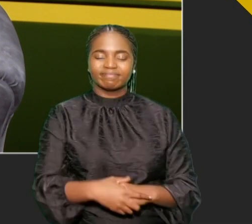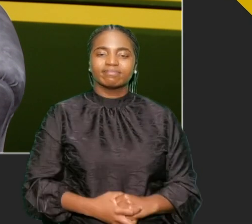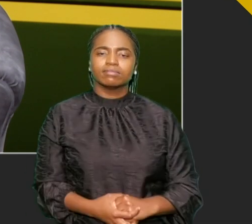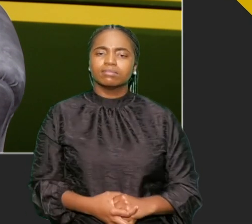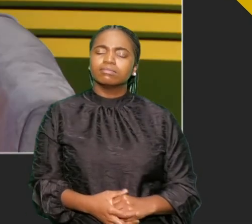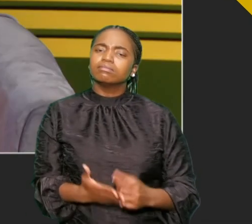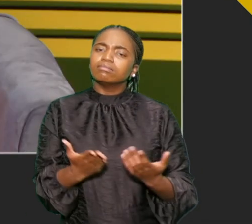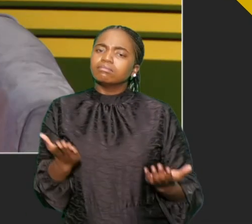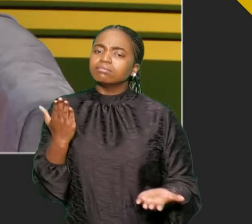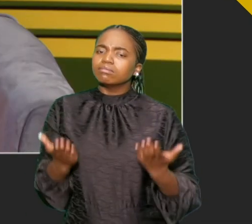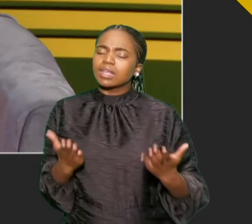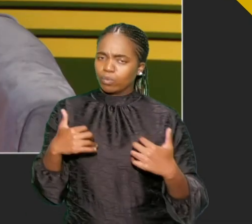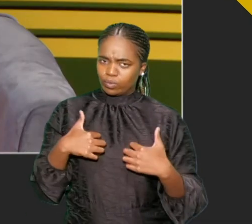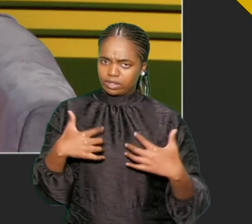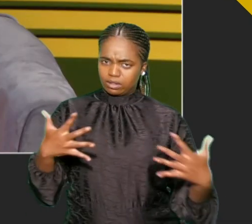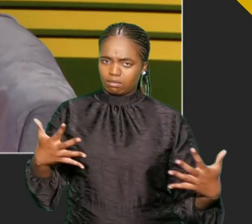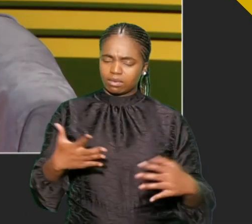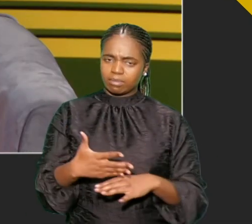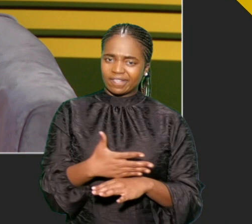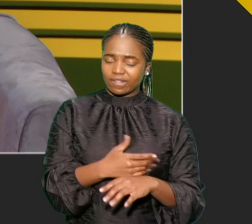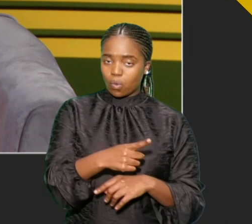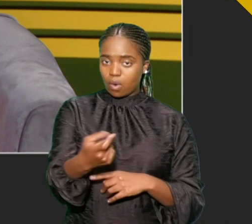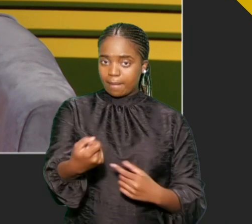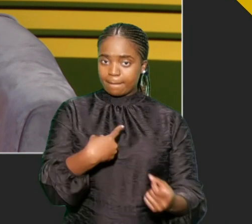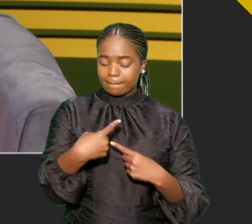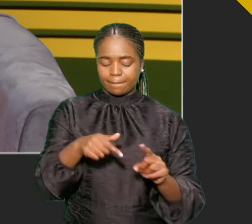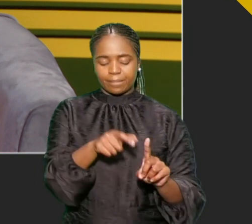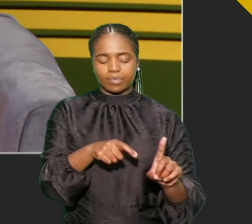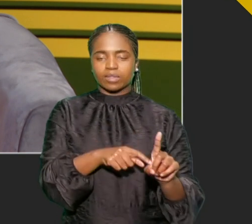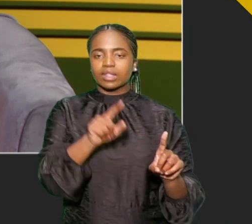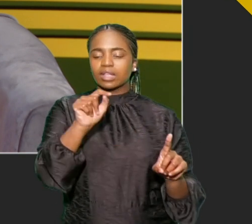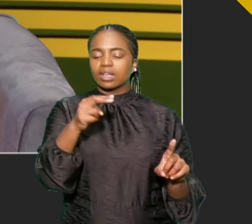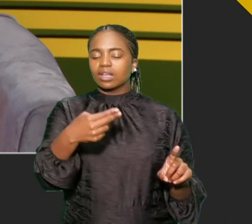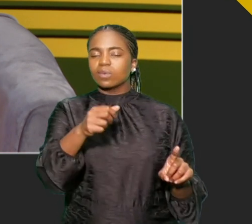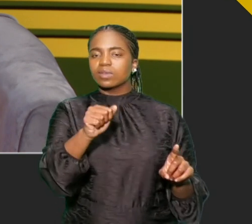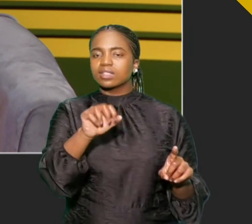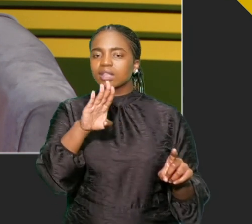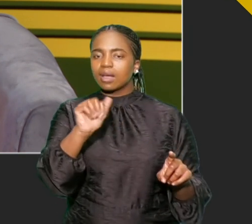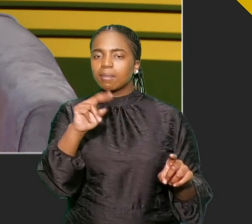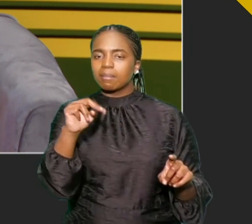072-316-1329. Perhaps maybe we can start the conversation before we do invite Uthabang Tlaka into our conversation.